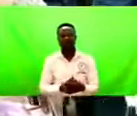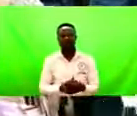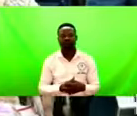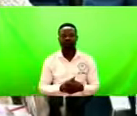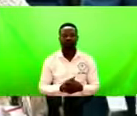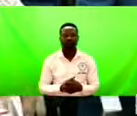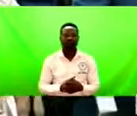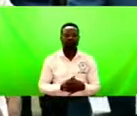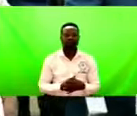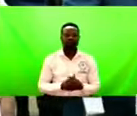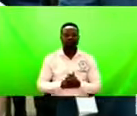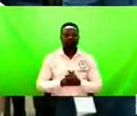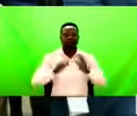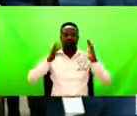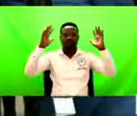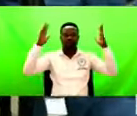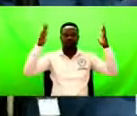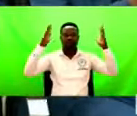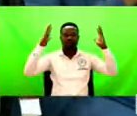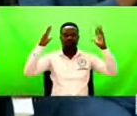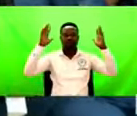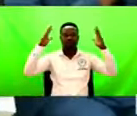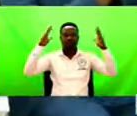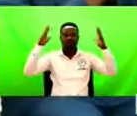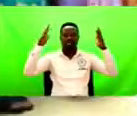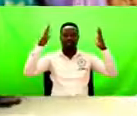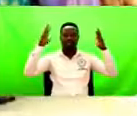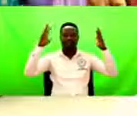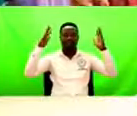Let's appreciate the Lord with a clap offering, people of God.